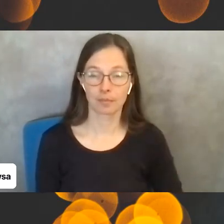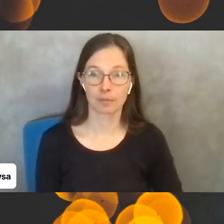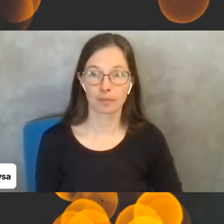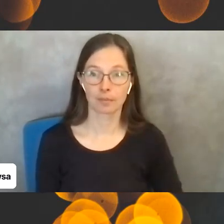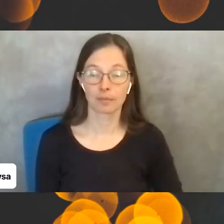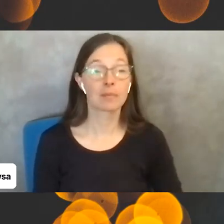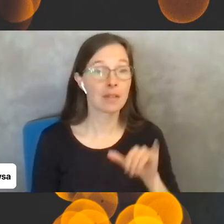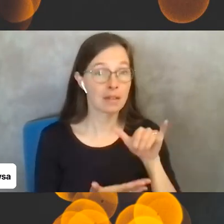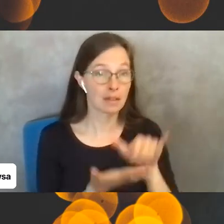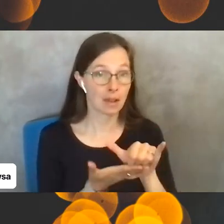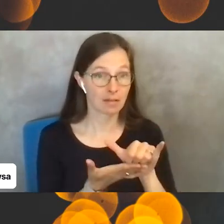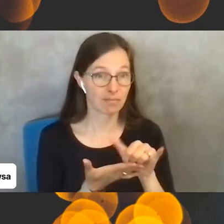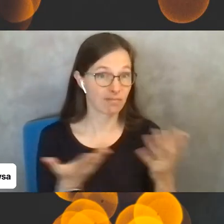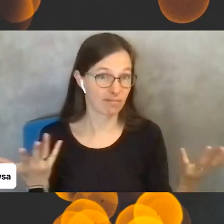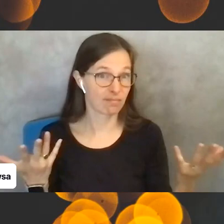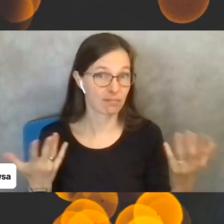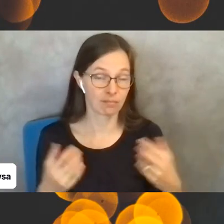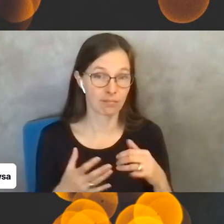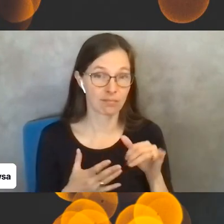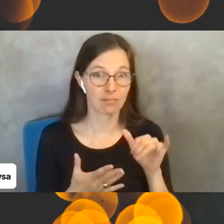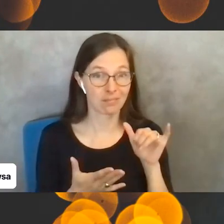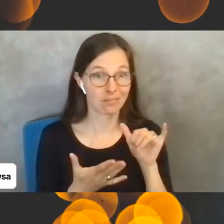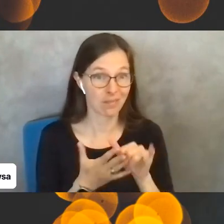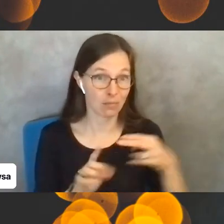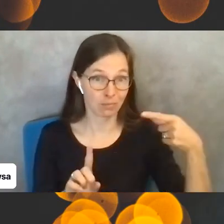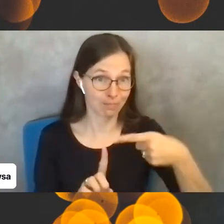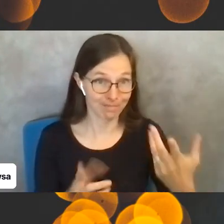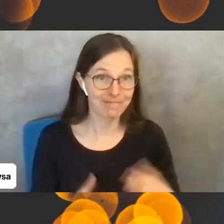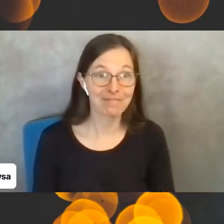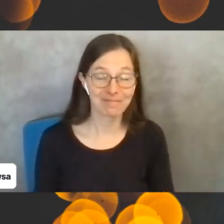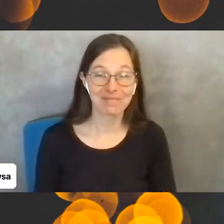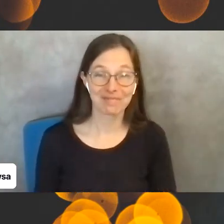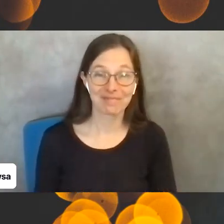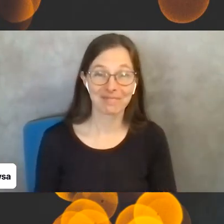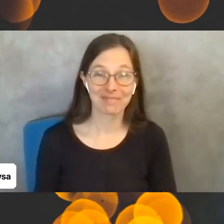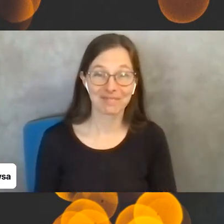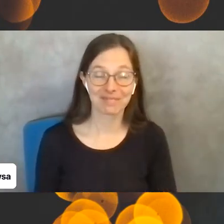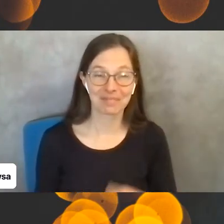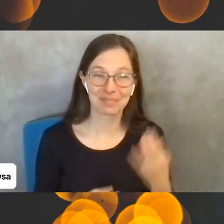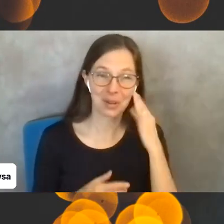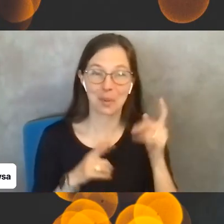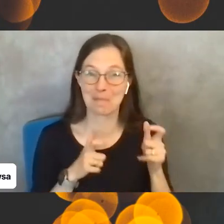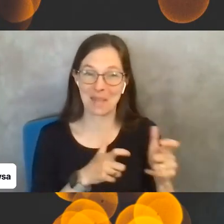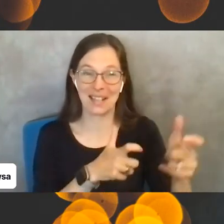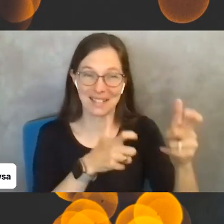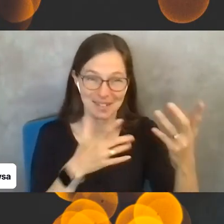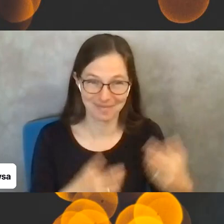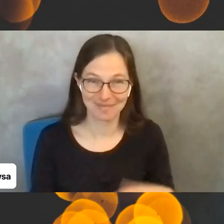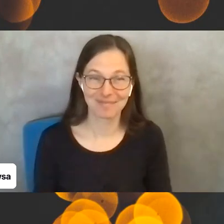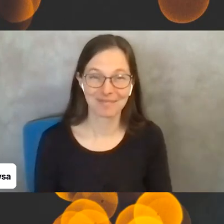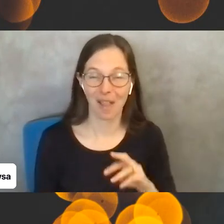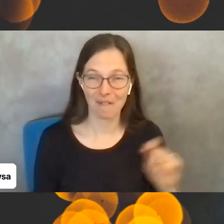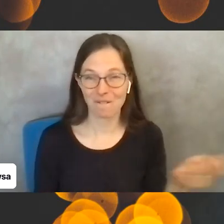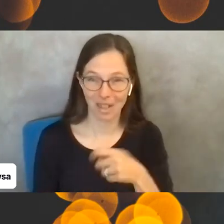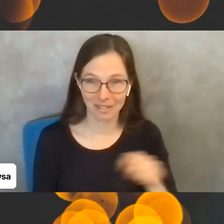and that's kind of the gist. A speed round of